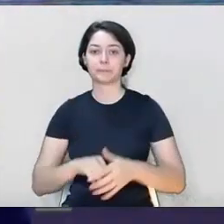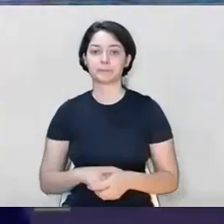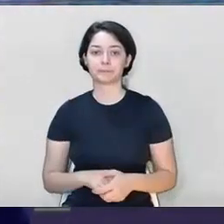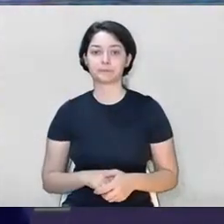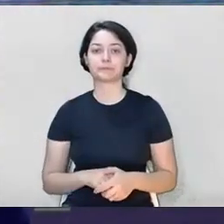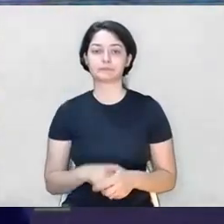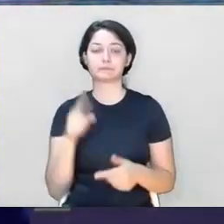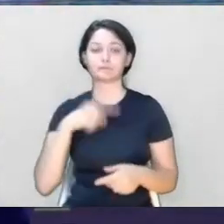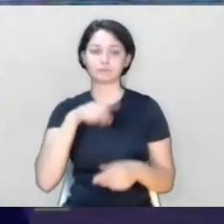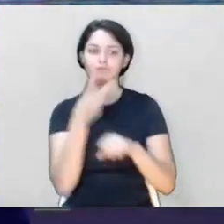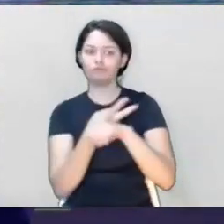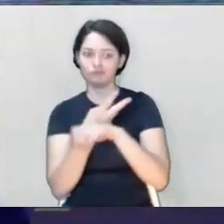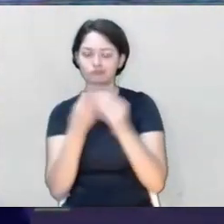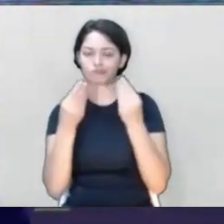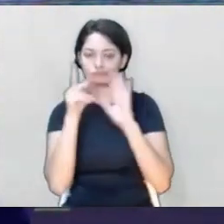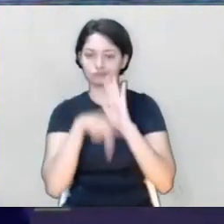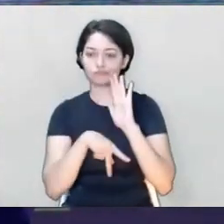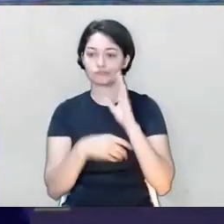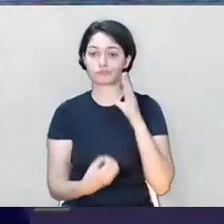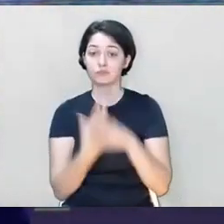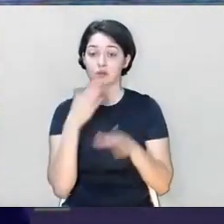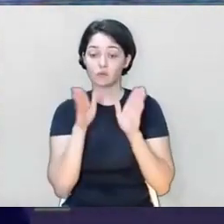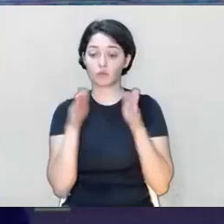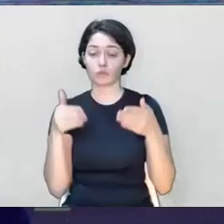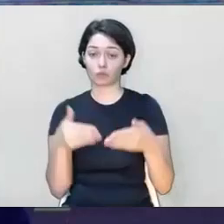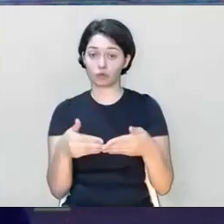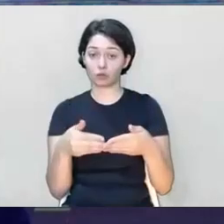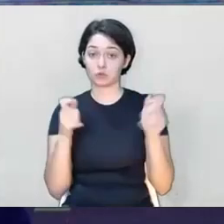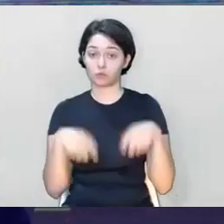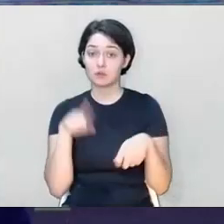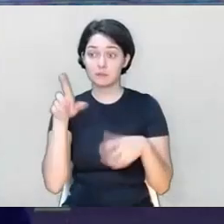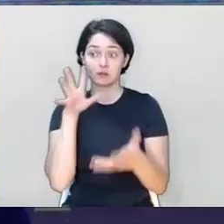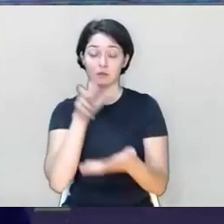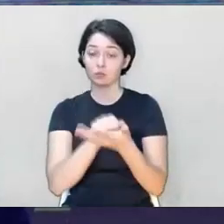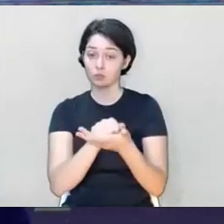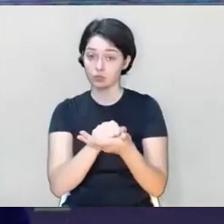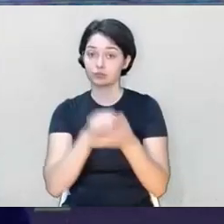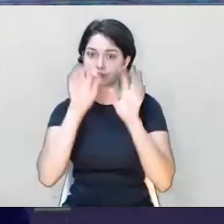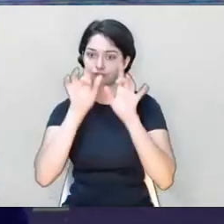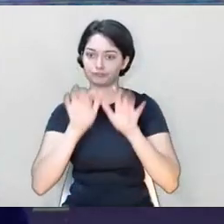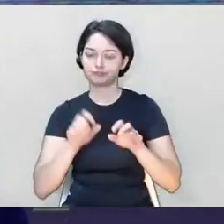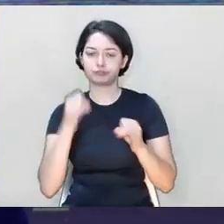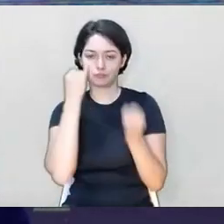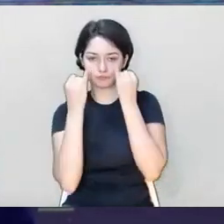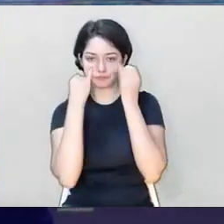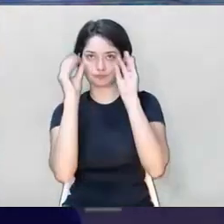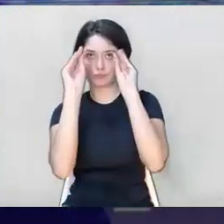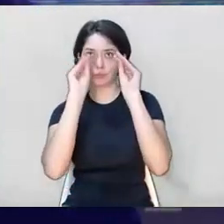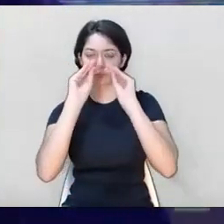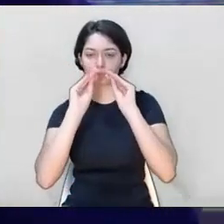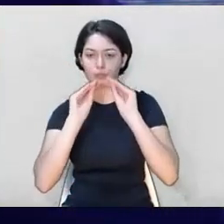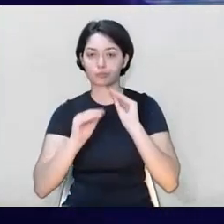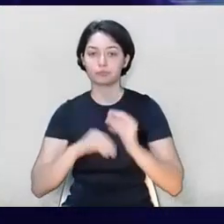data, basic personal data. We always want to have a funnel so that people can register and be who they